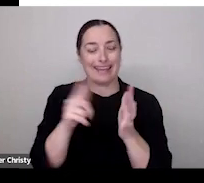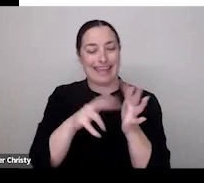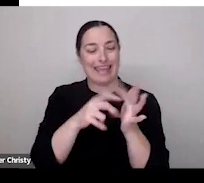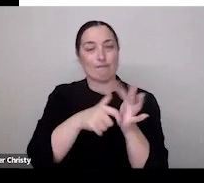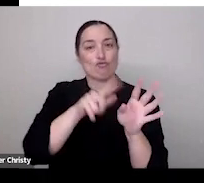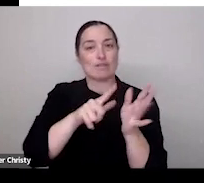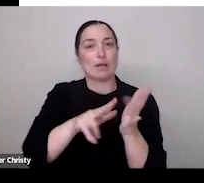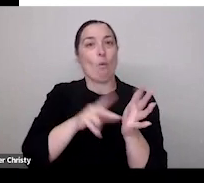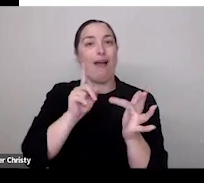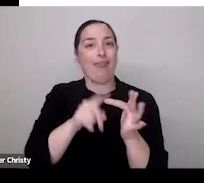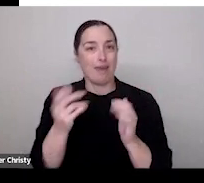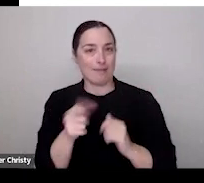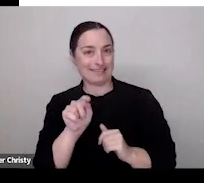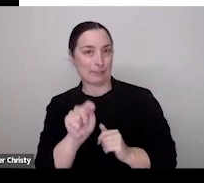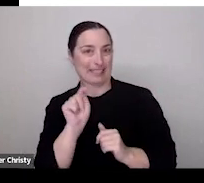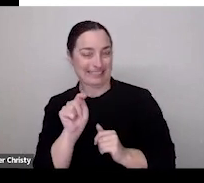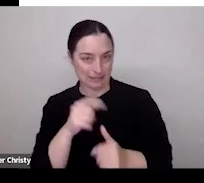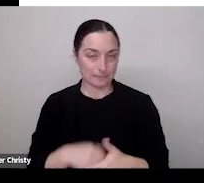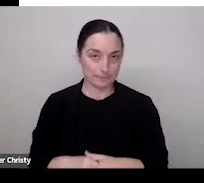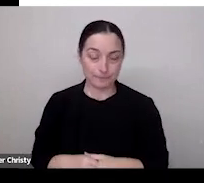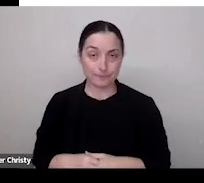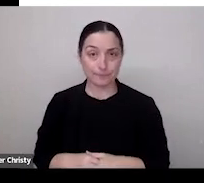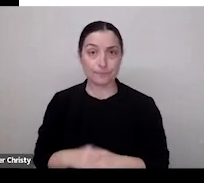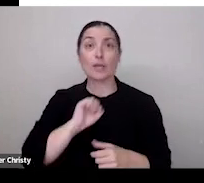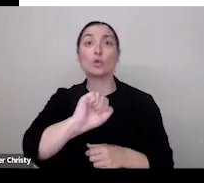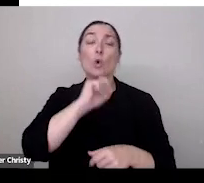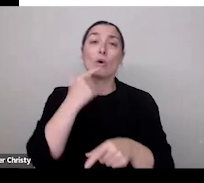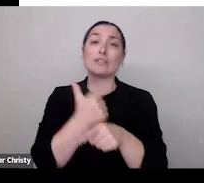drop-down menu. And please keep all of your chat